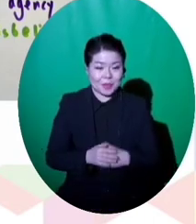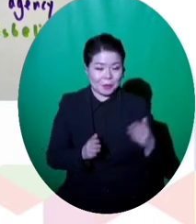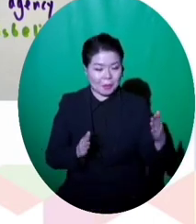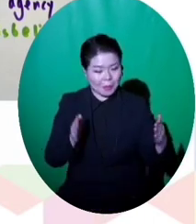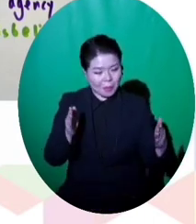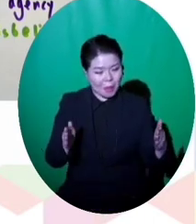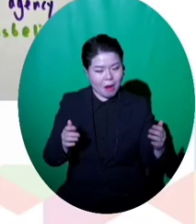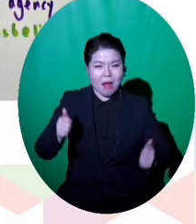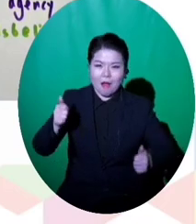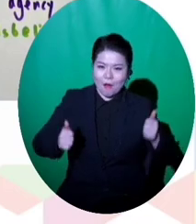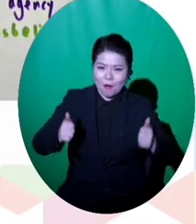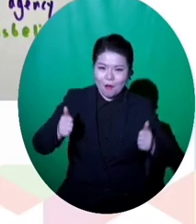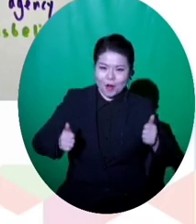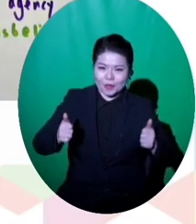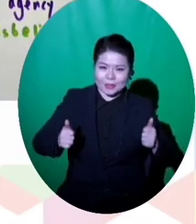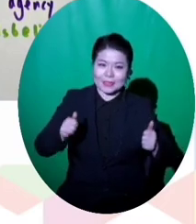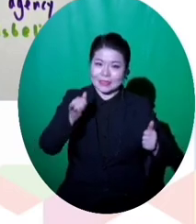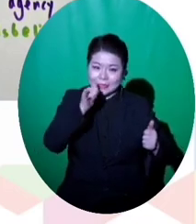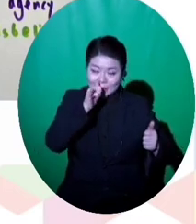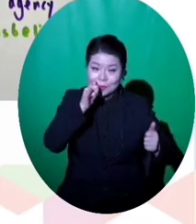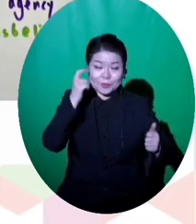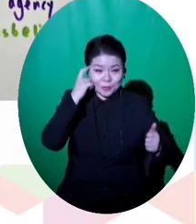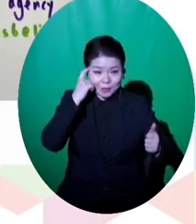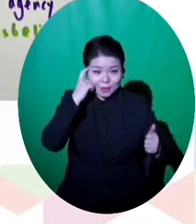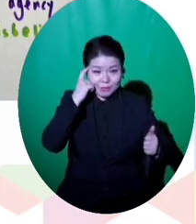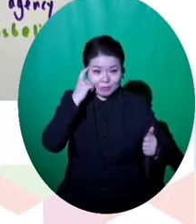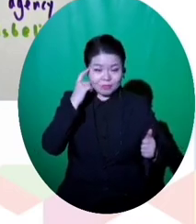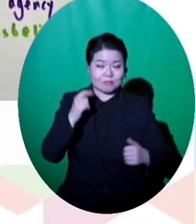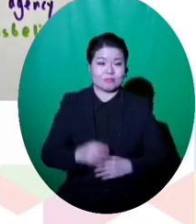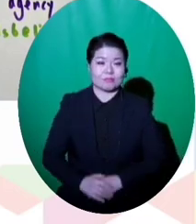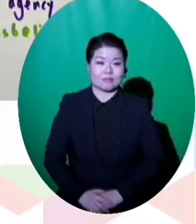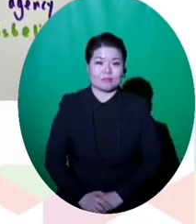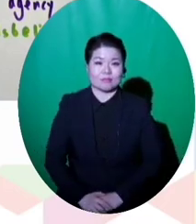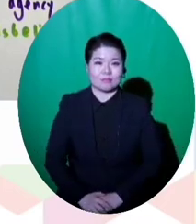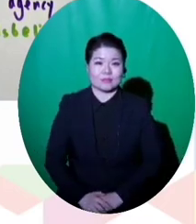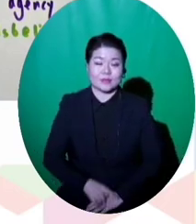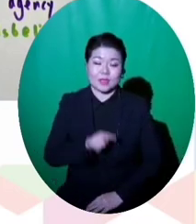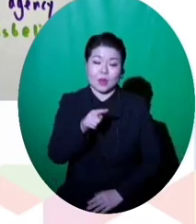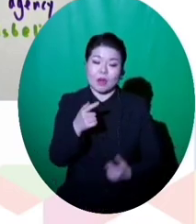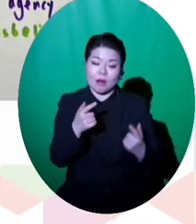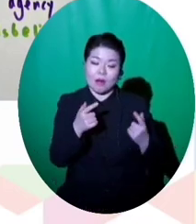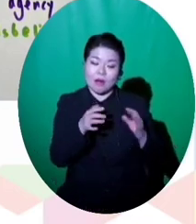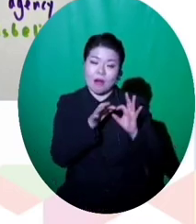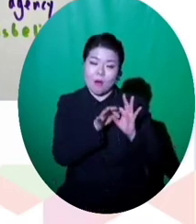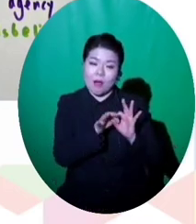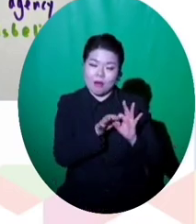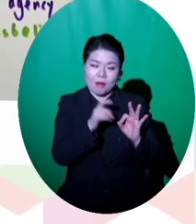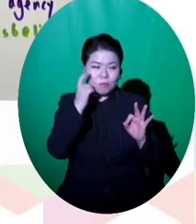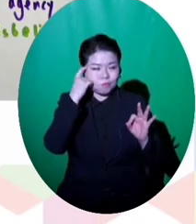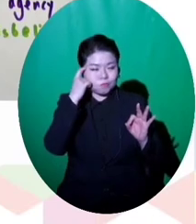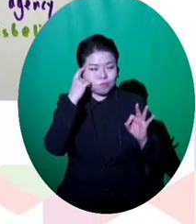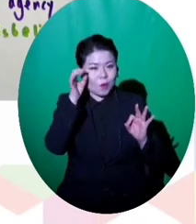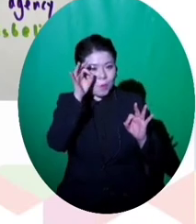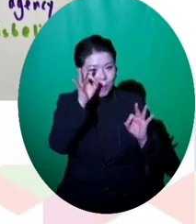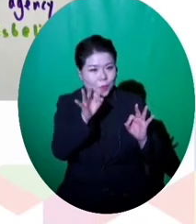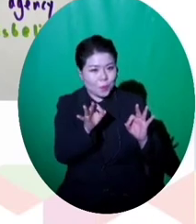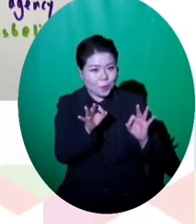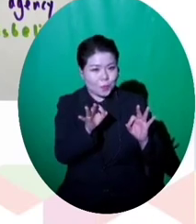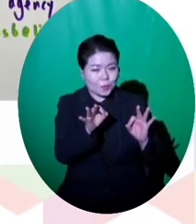between. And can we imagine a poetic agency where nature exists